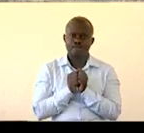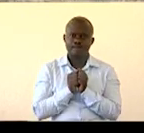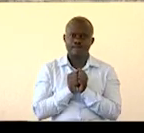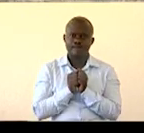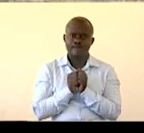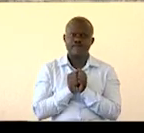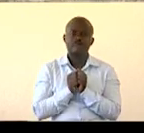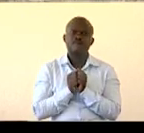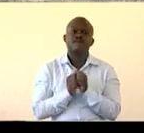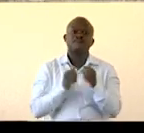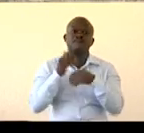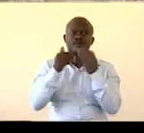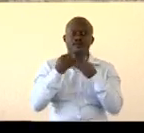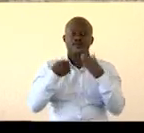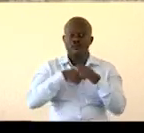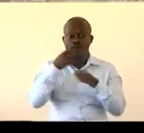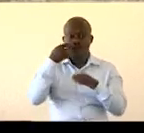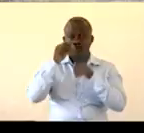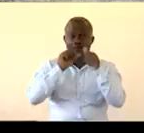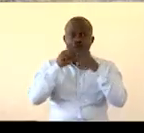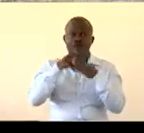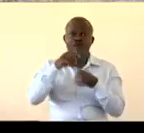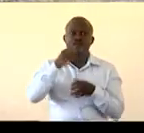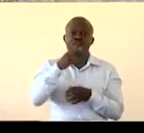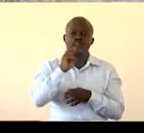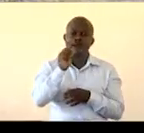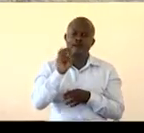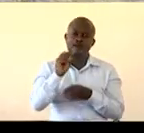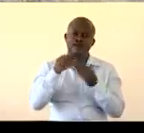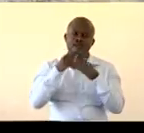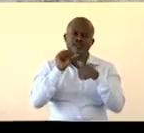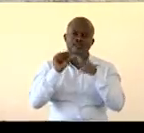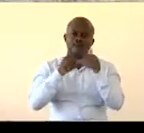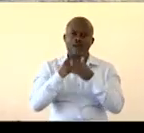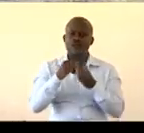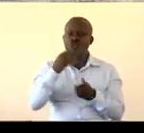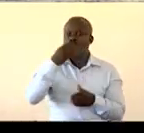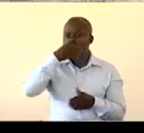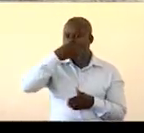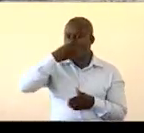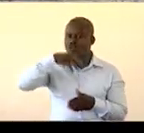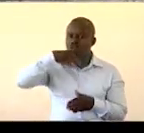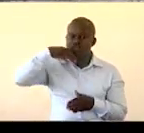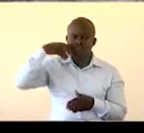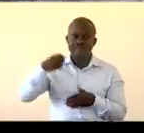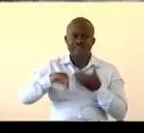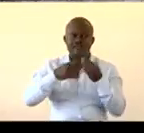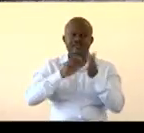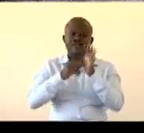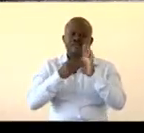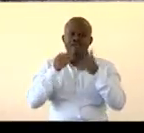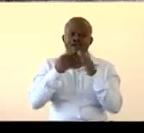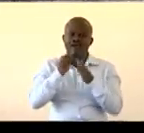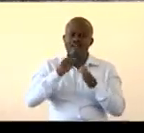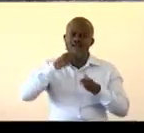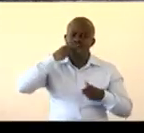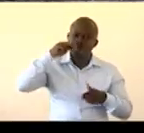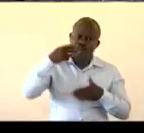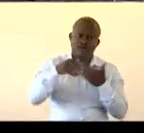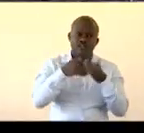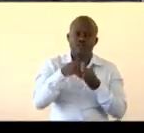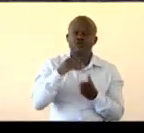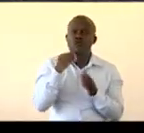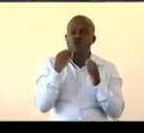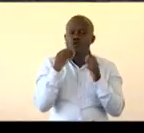And when we talk about thermotropism, thermo is about temperature. That means plants can respond to